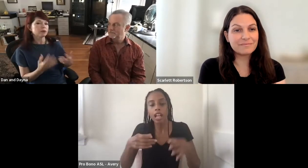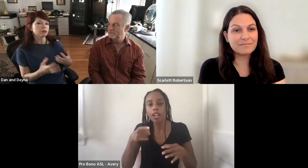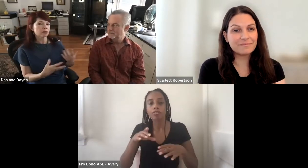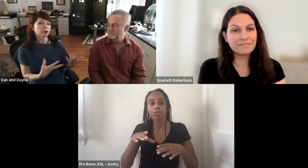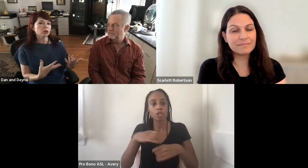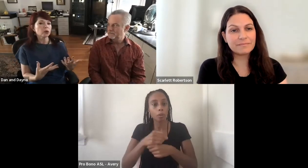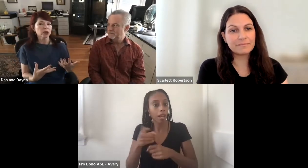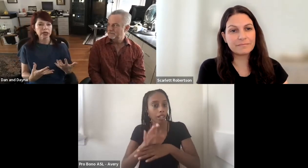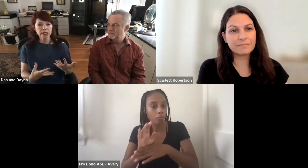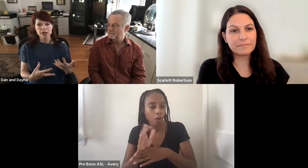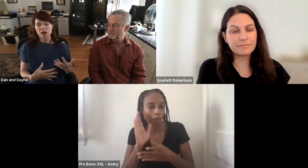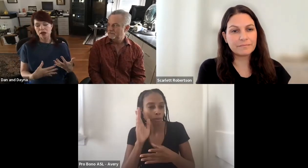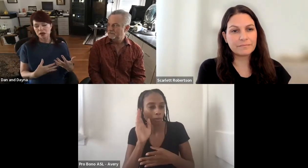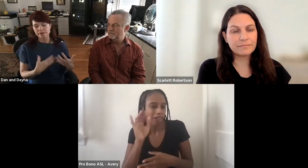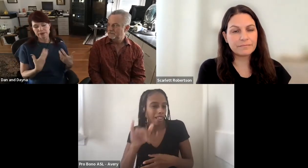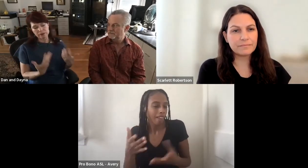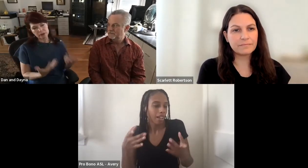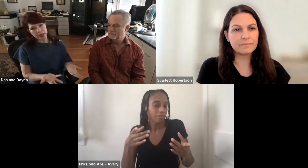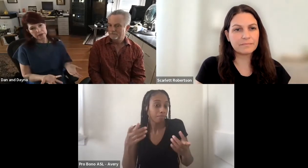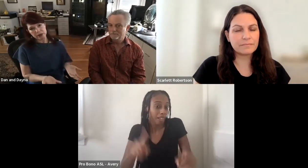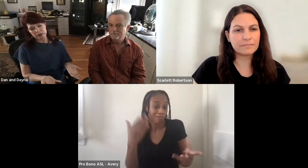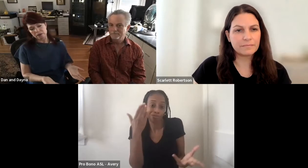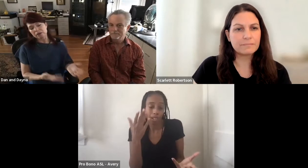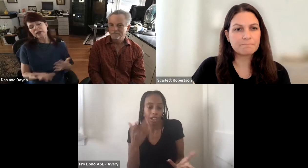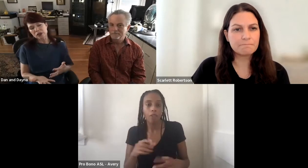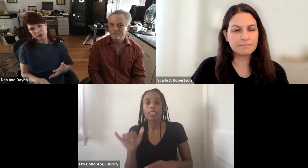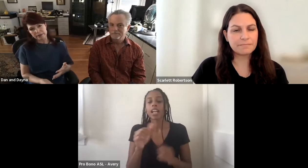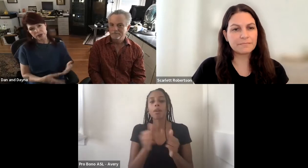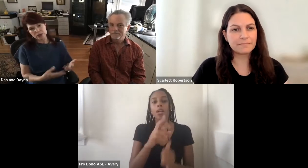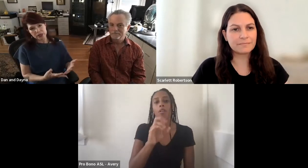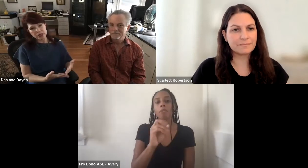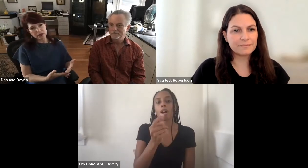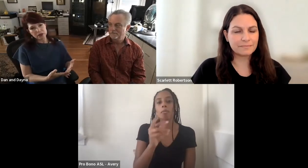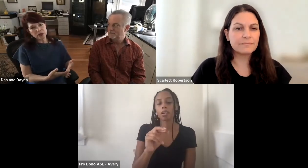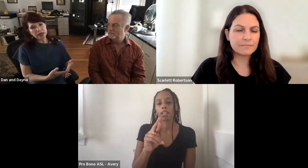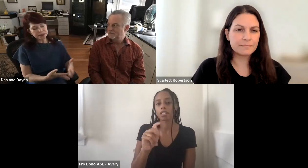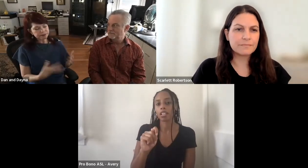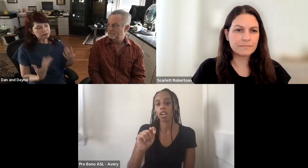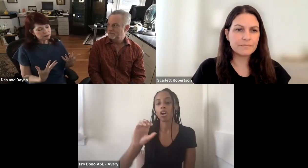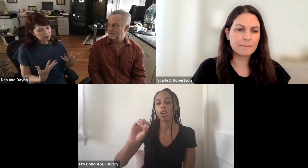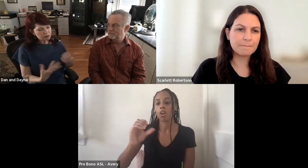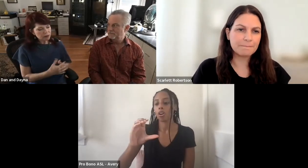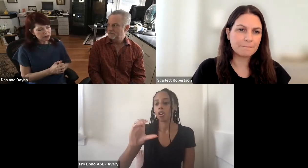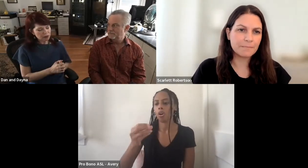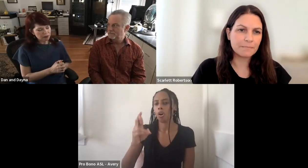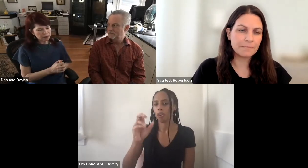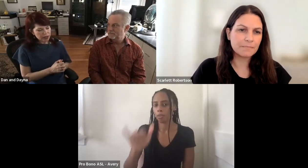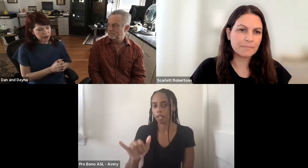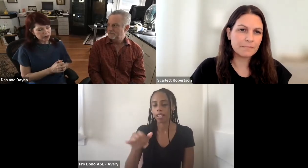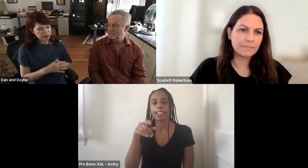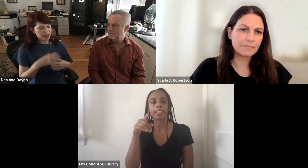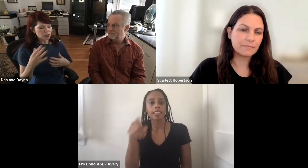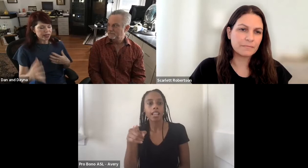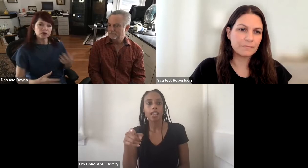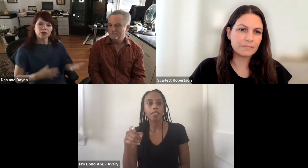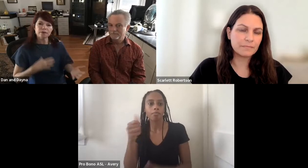thing happened with Robert Corey, the head of Leonard's longtime manager and then the head of the Cohen Trust. You